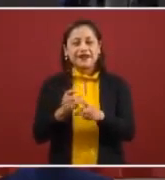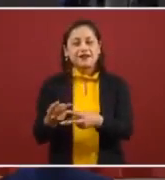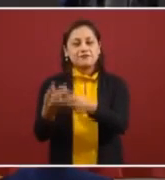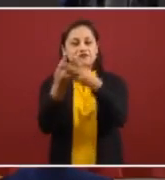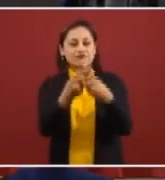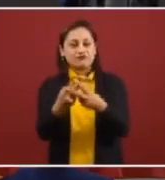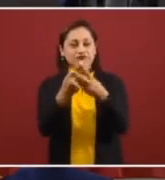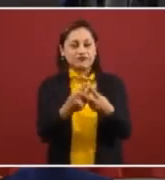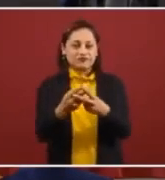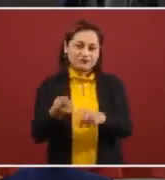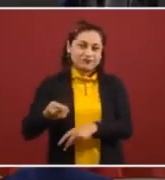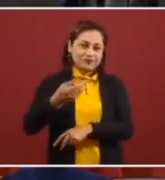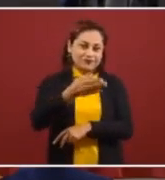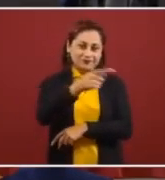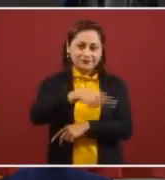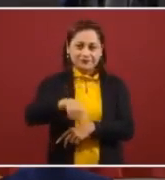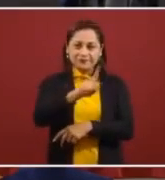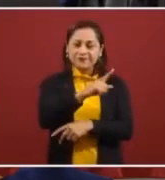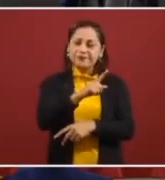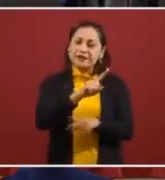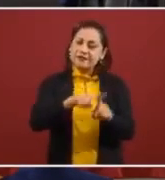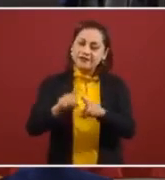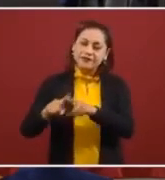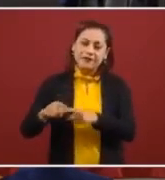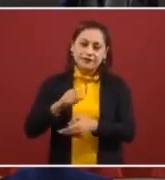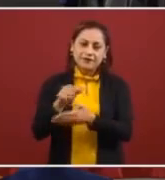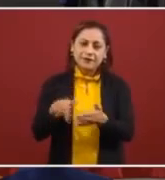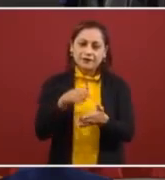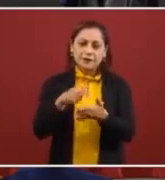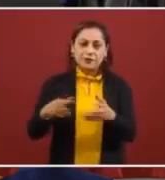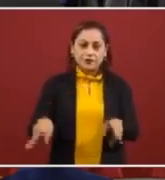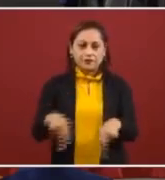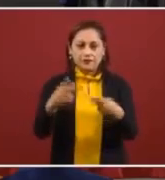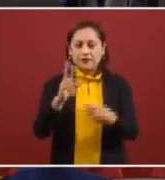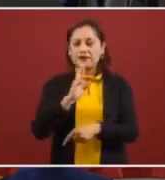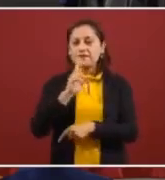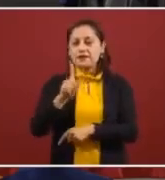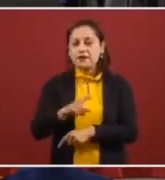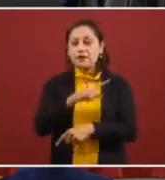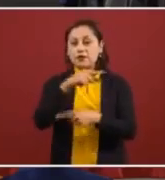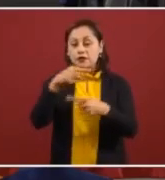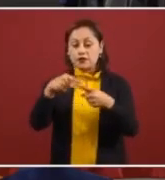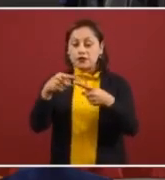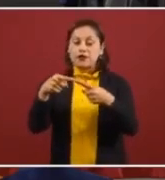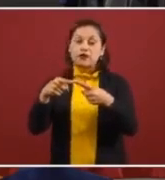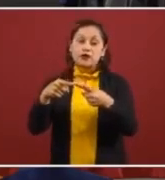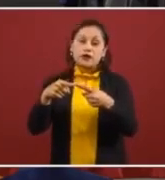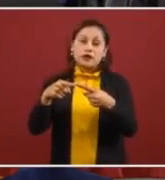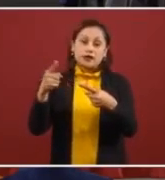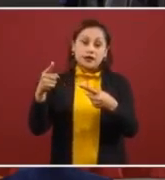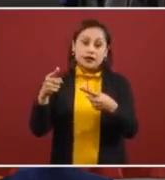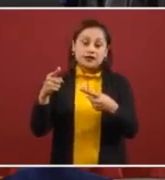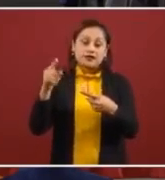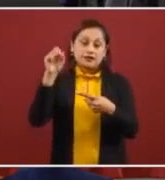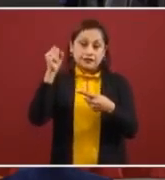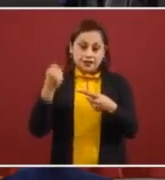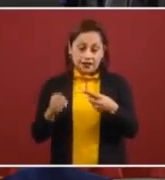going to be giving them like a star system from now on with this. They're going to have another little